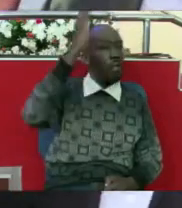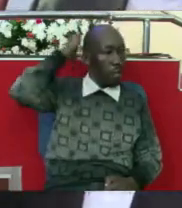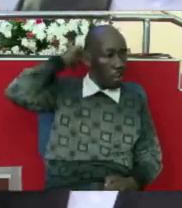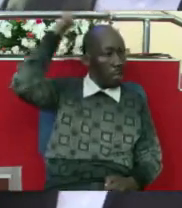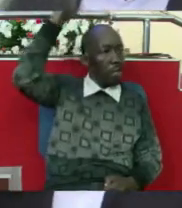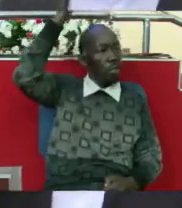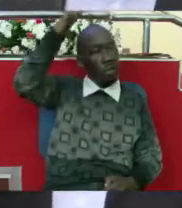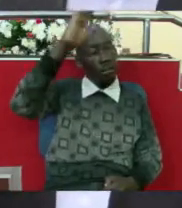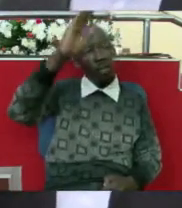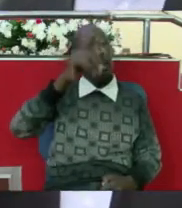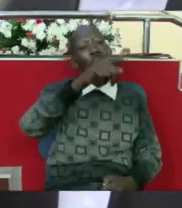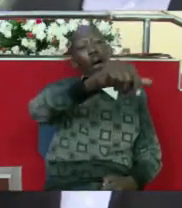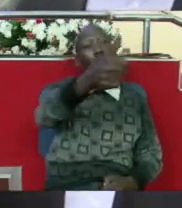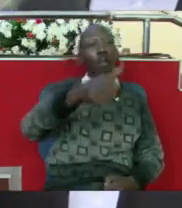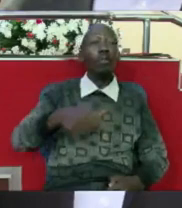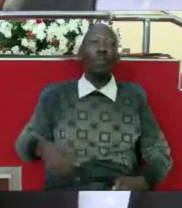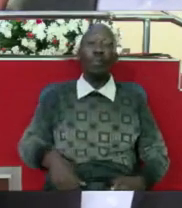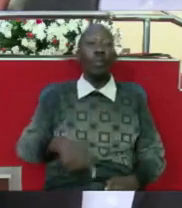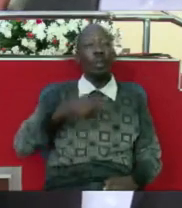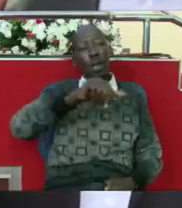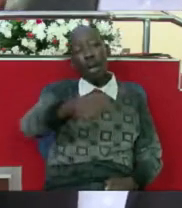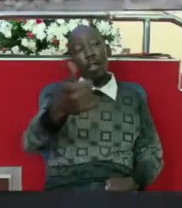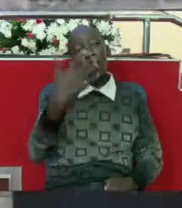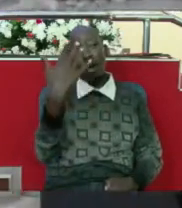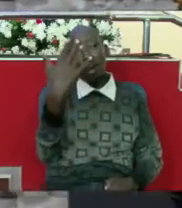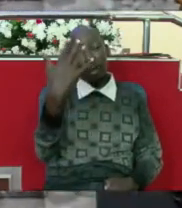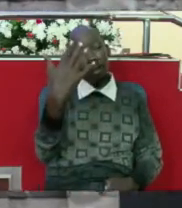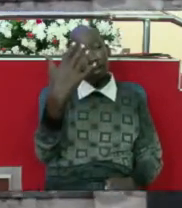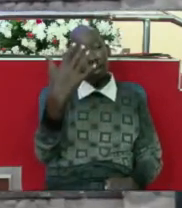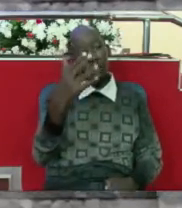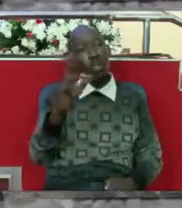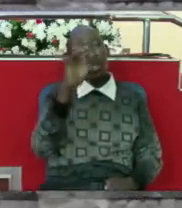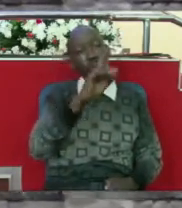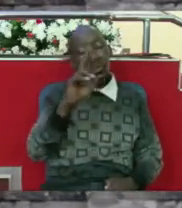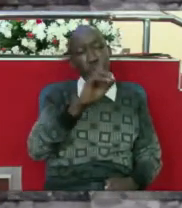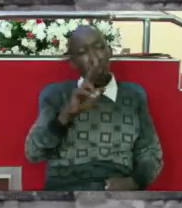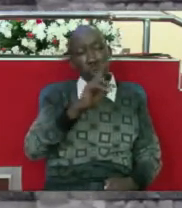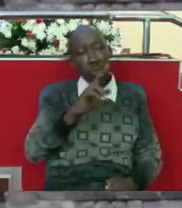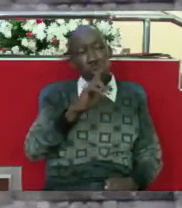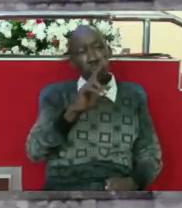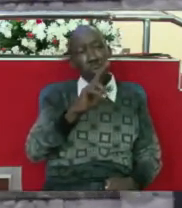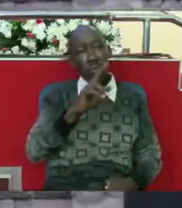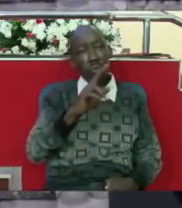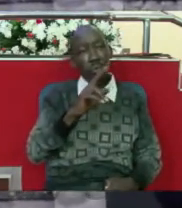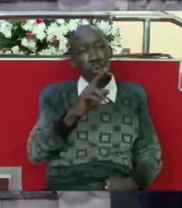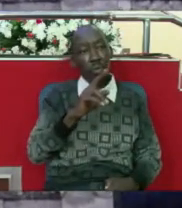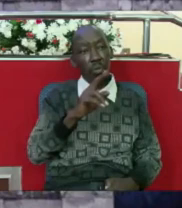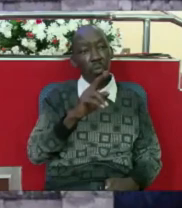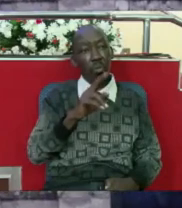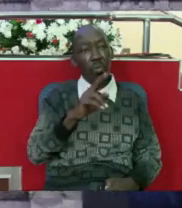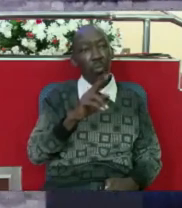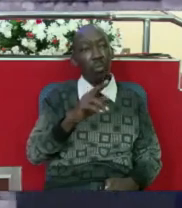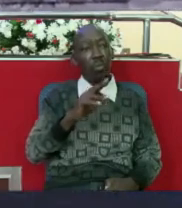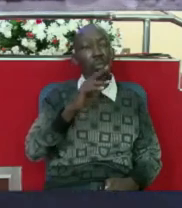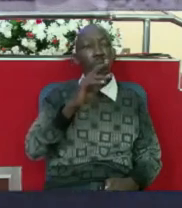Now with the other hand, you're going to use it in just a minute. I want you to bow